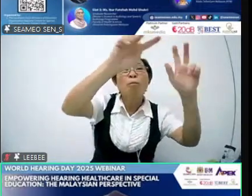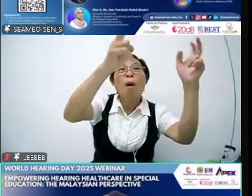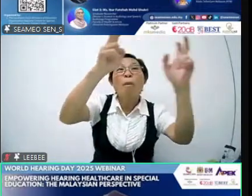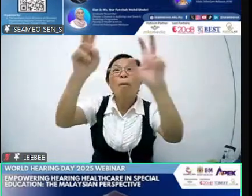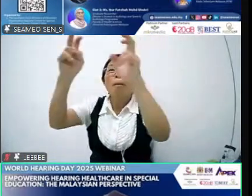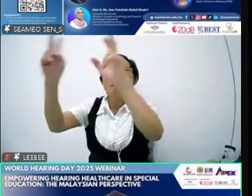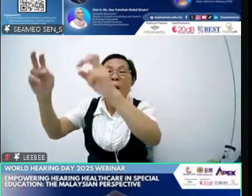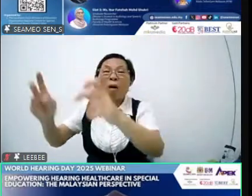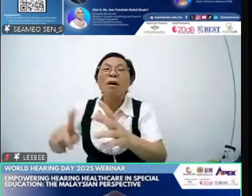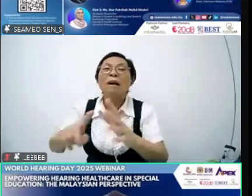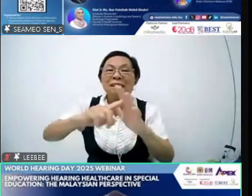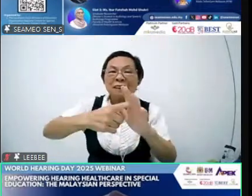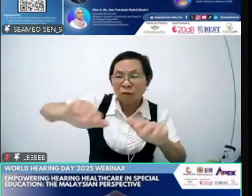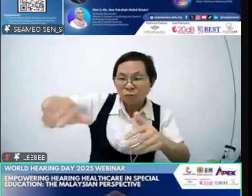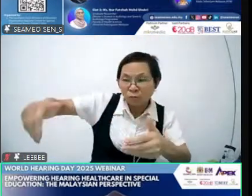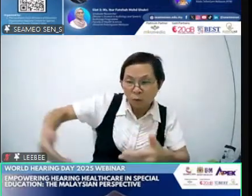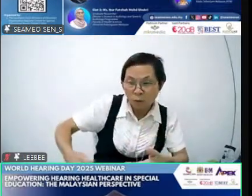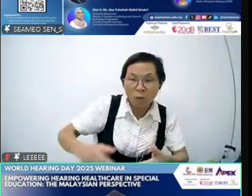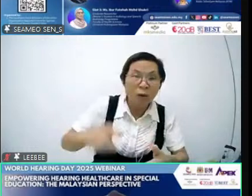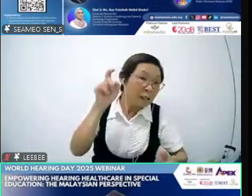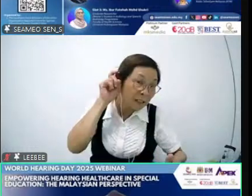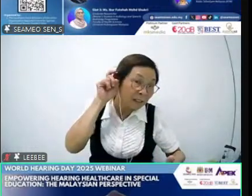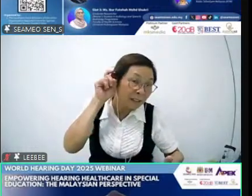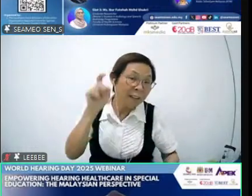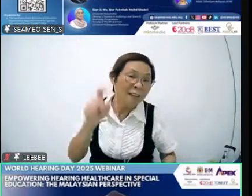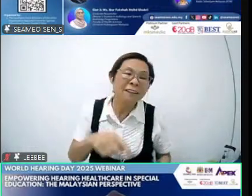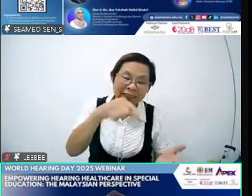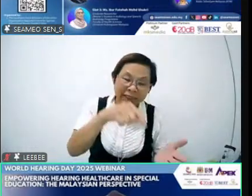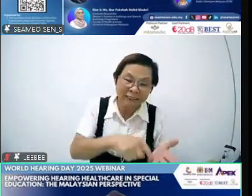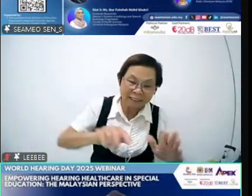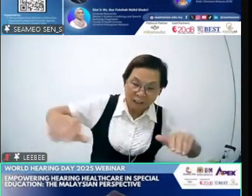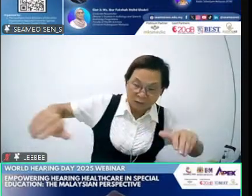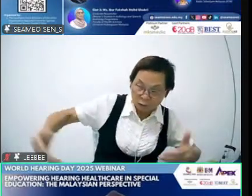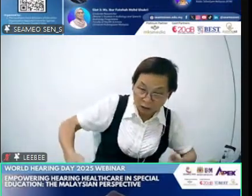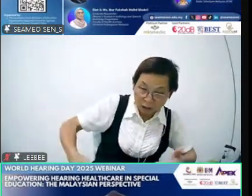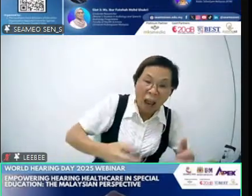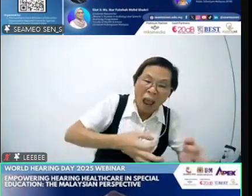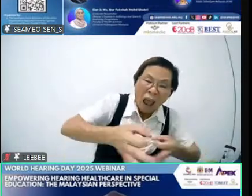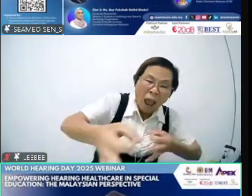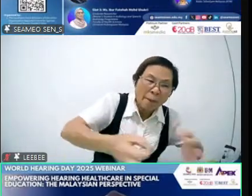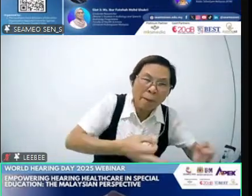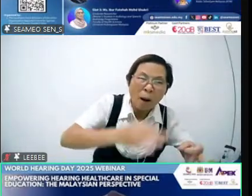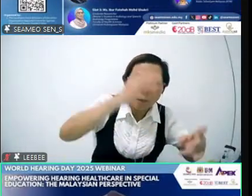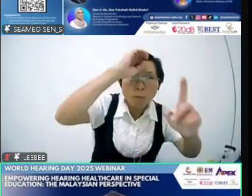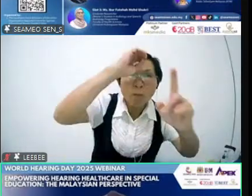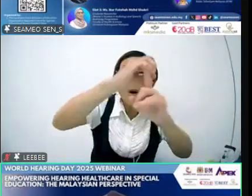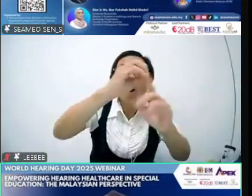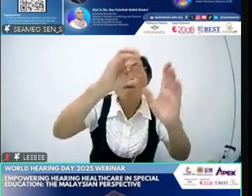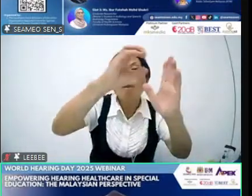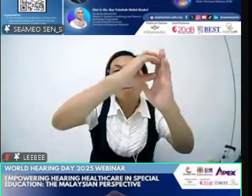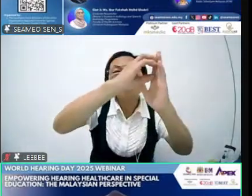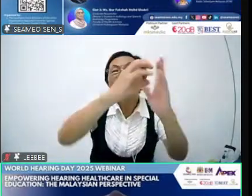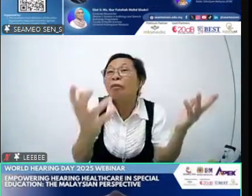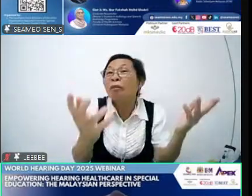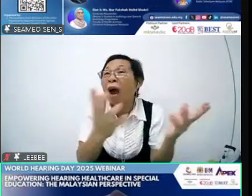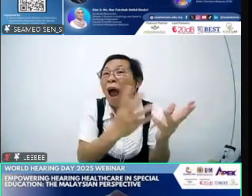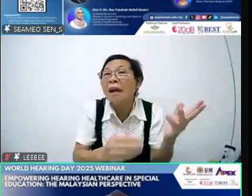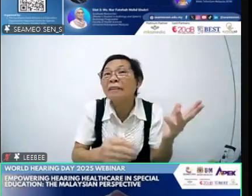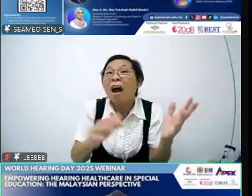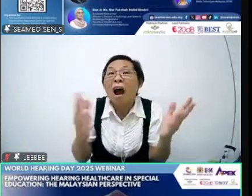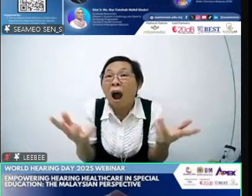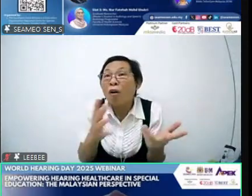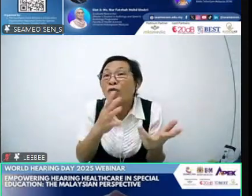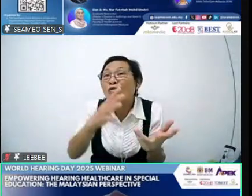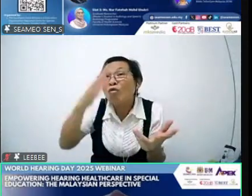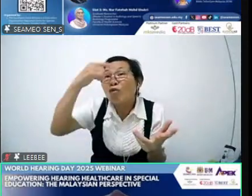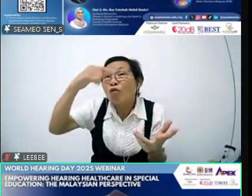an introduction to hearing aid. In this introduction, it explained about the purpose of the module and how it helps parents.